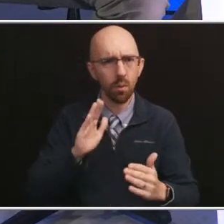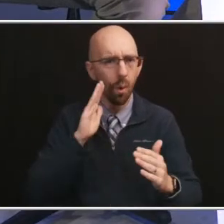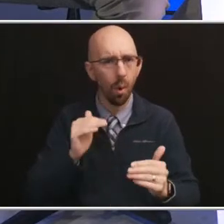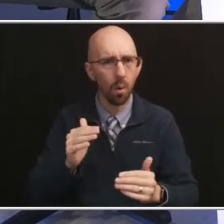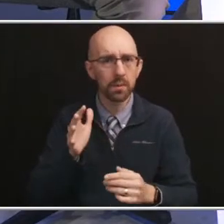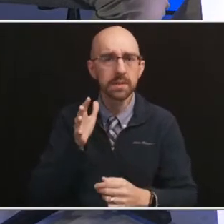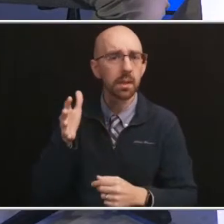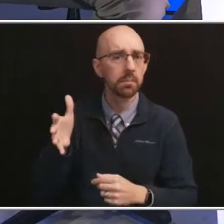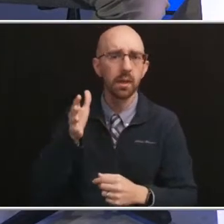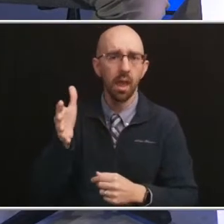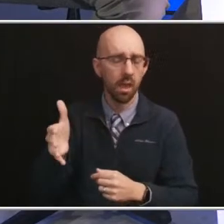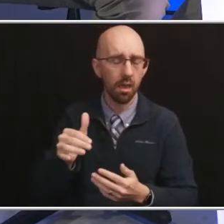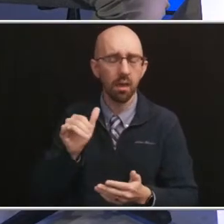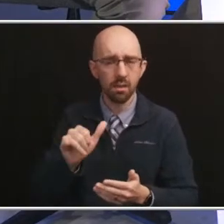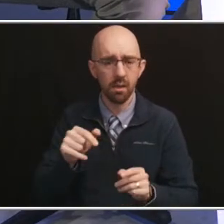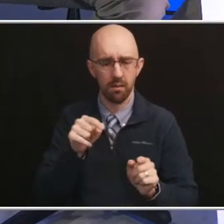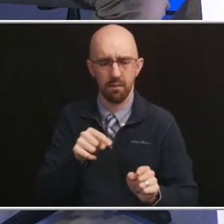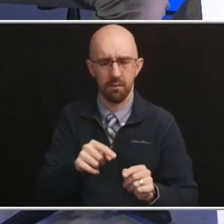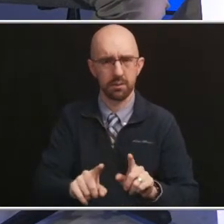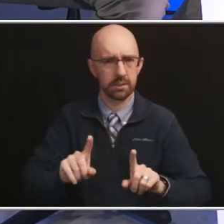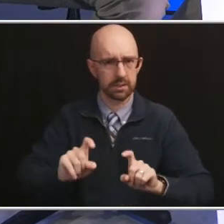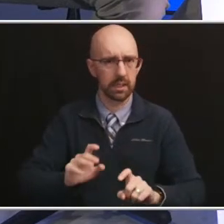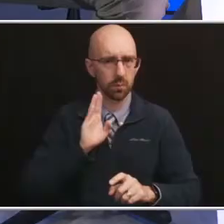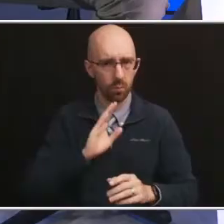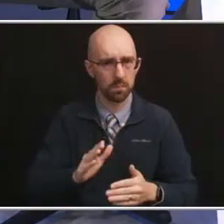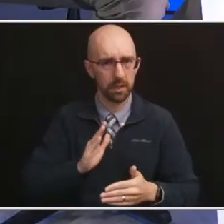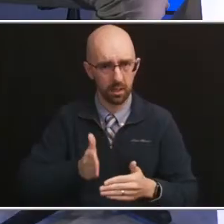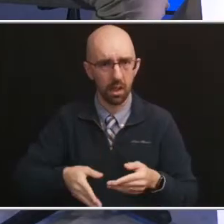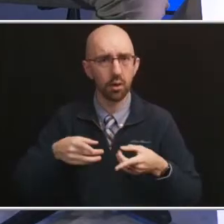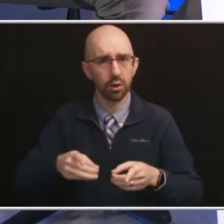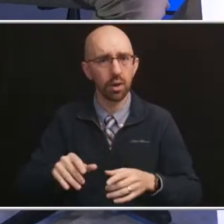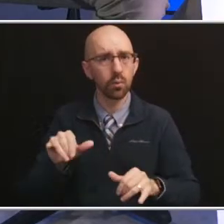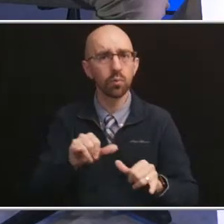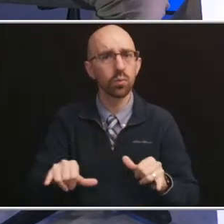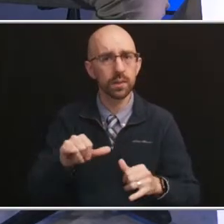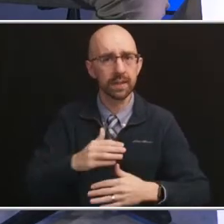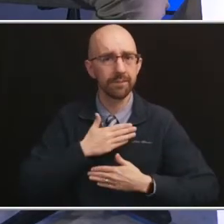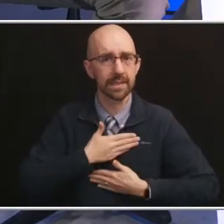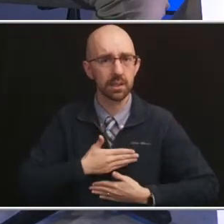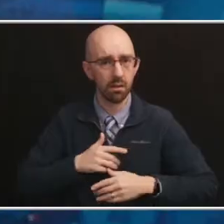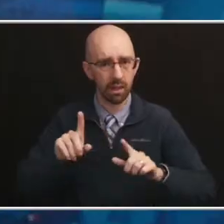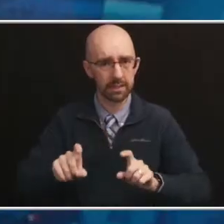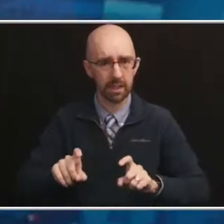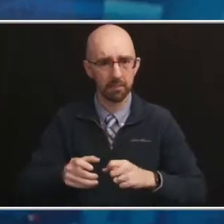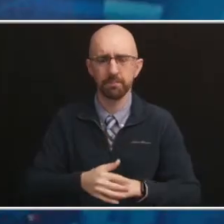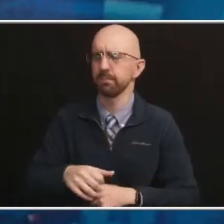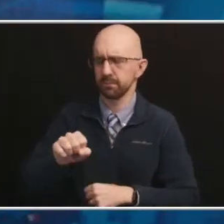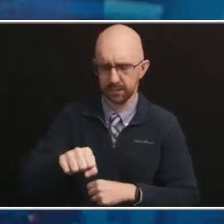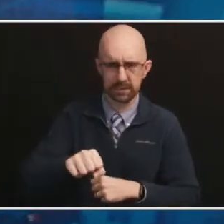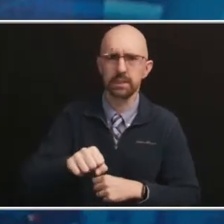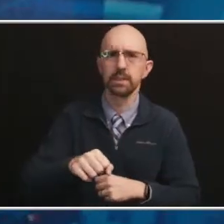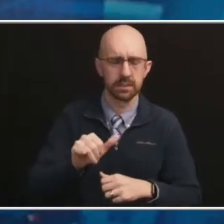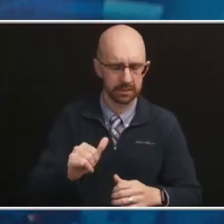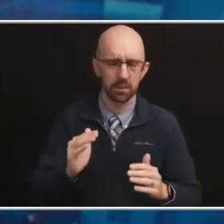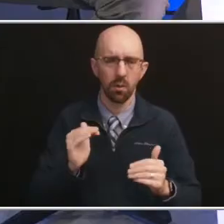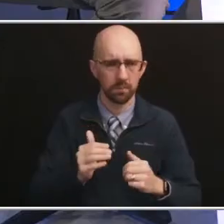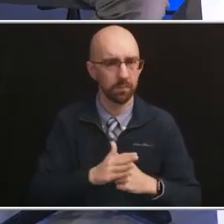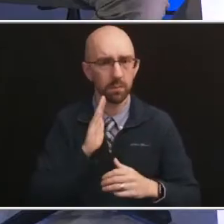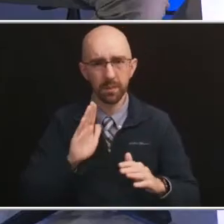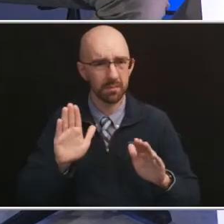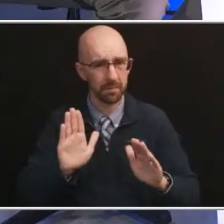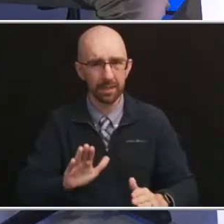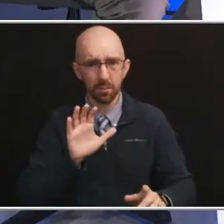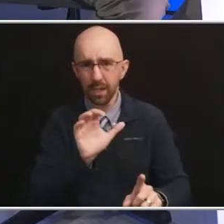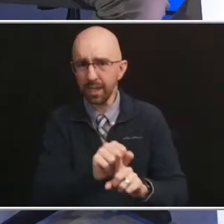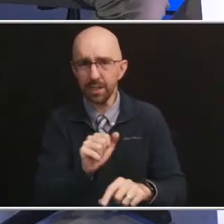this kind of test could be done during a routine physical? Oh, yes. Yep. That would be is. amazing. You would catch it so much